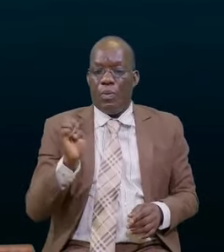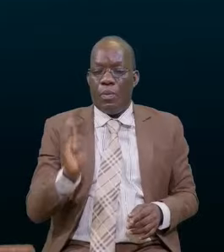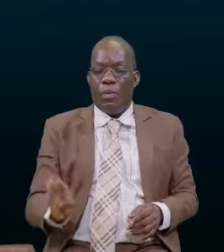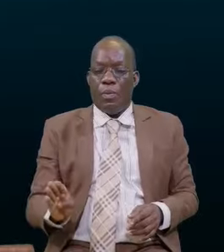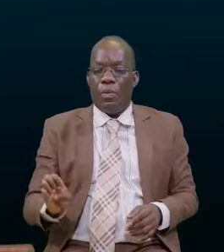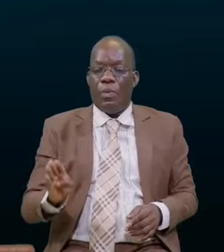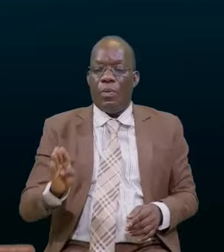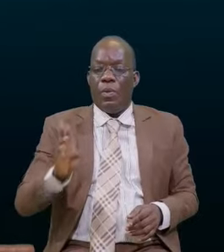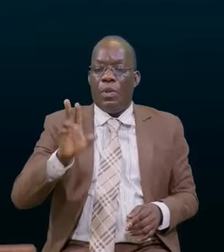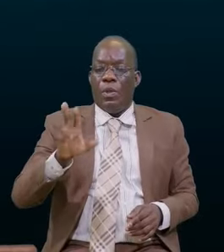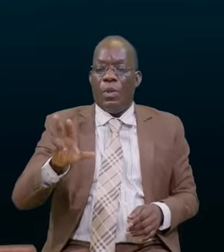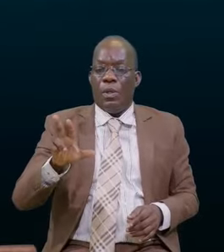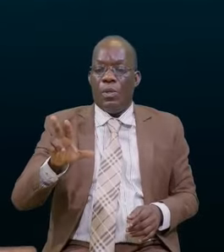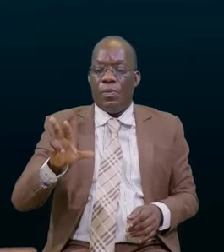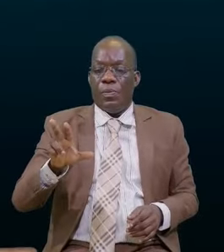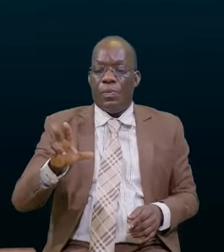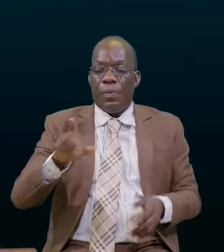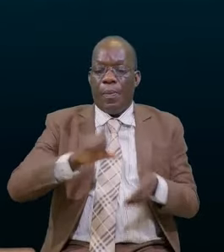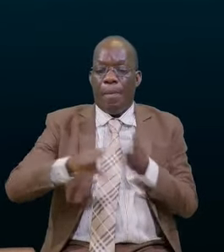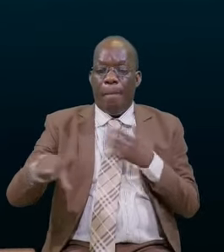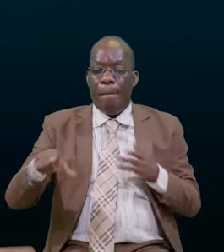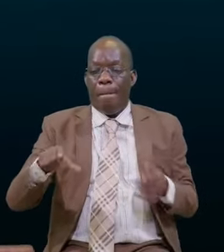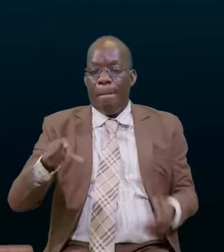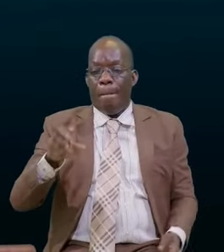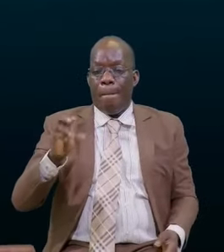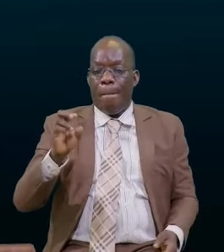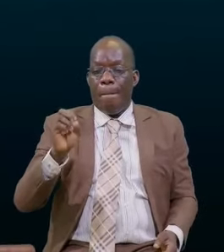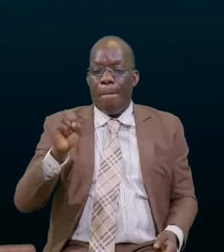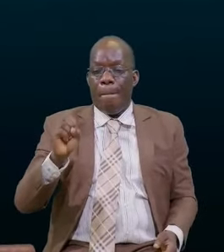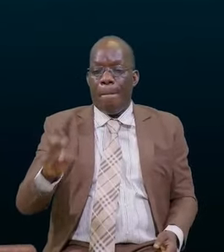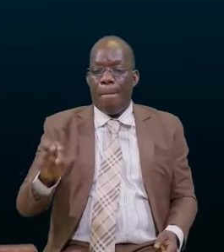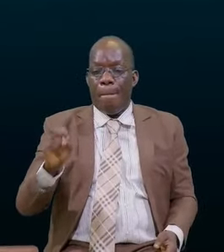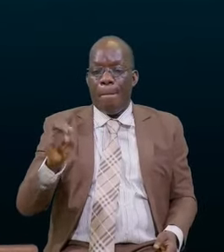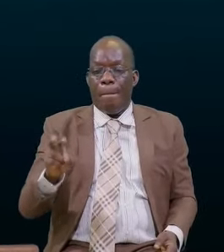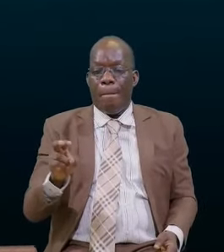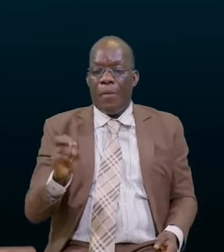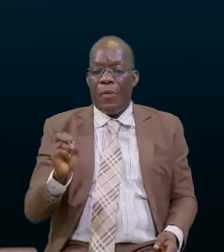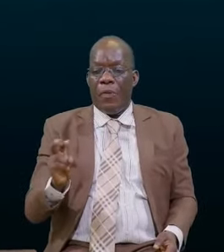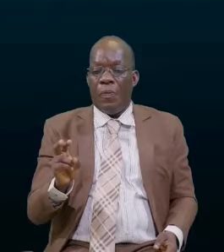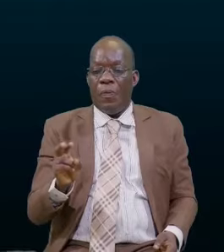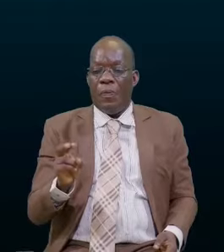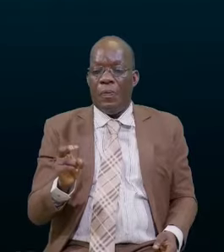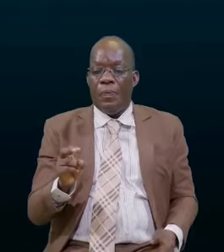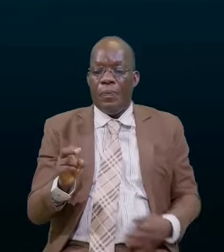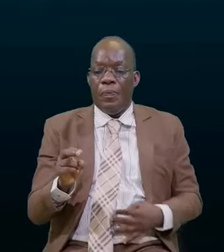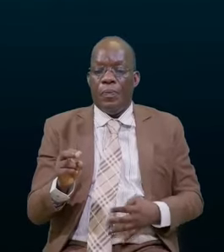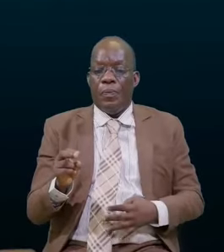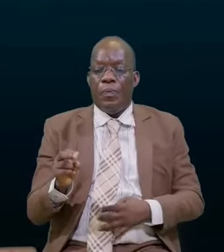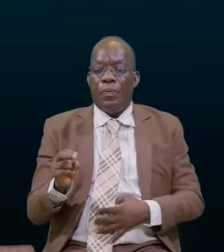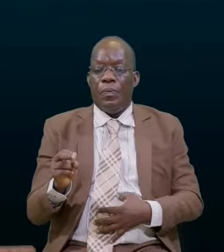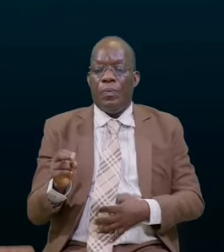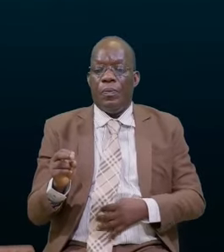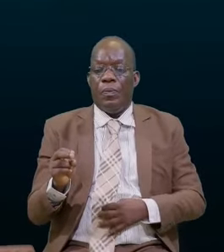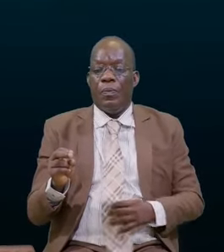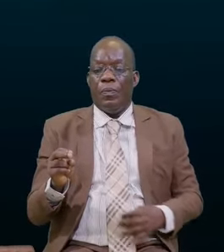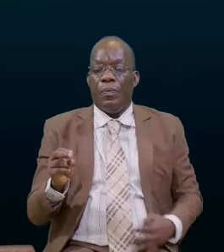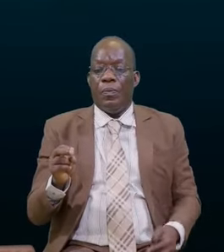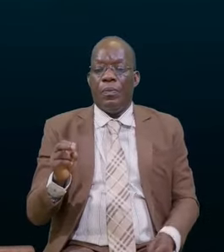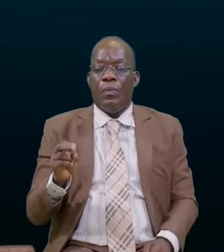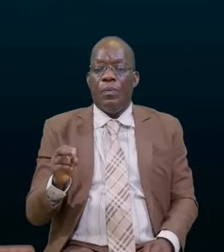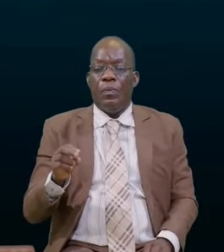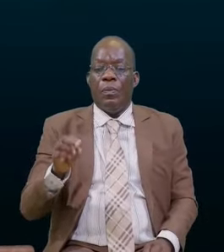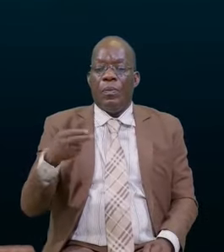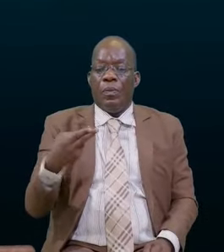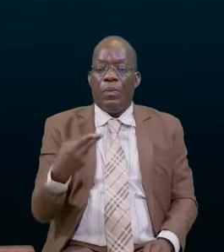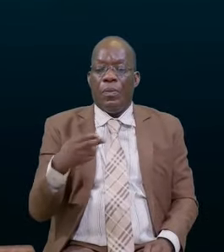Hebrews chapter 3 I read verse 12 Hebrews chapter 3 I read from